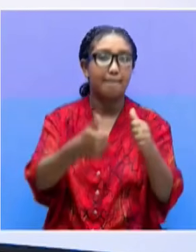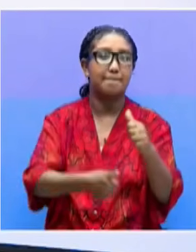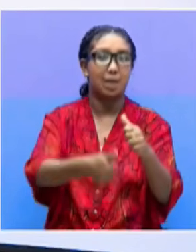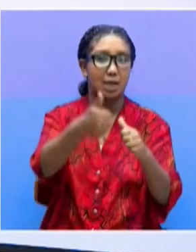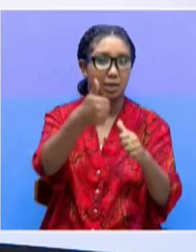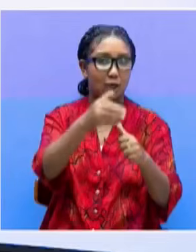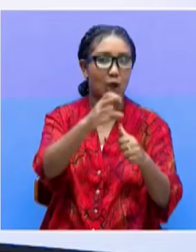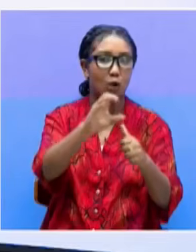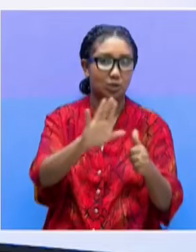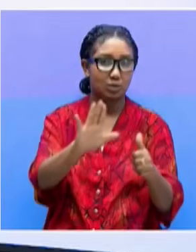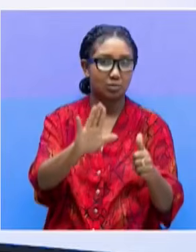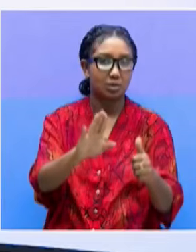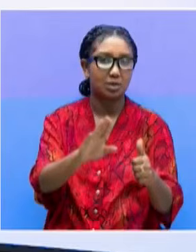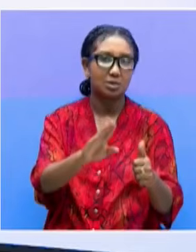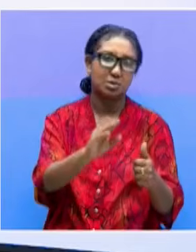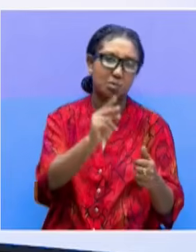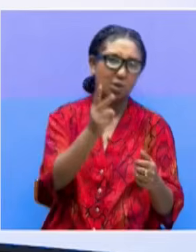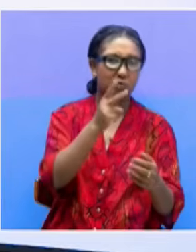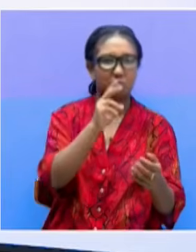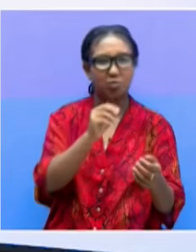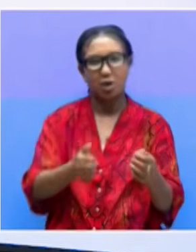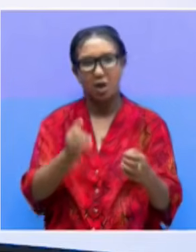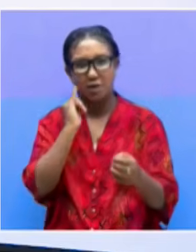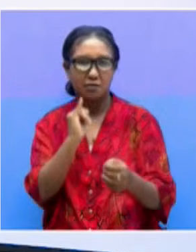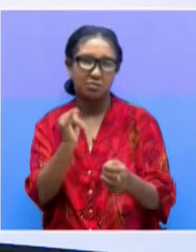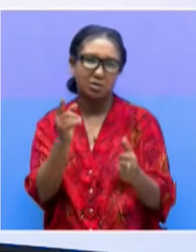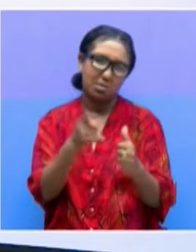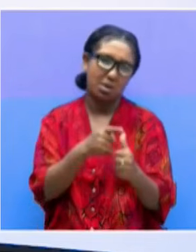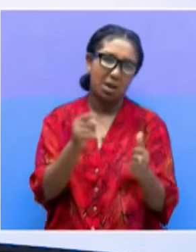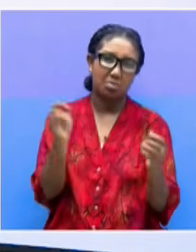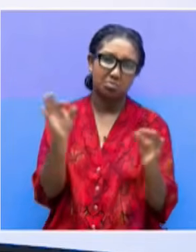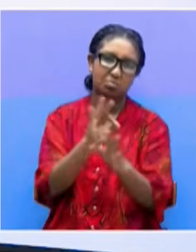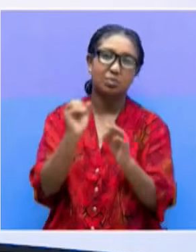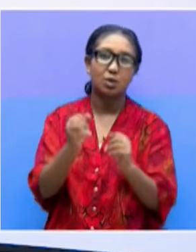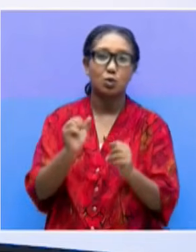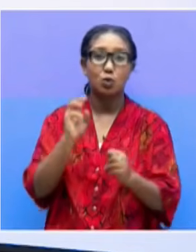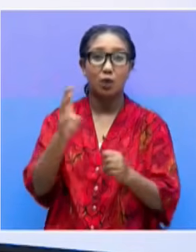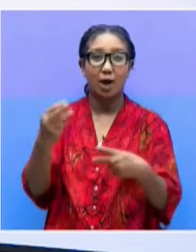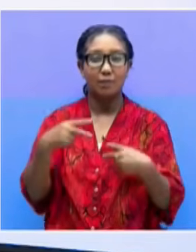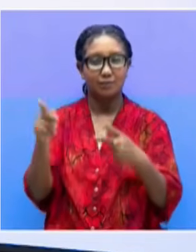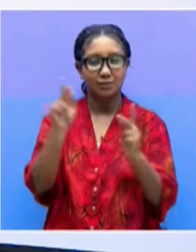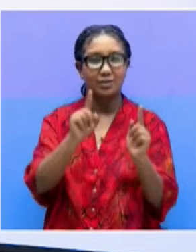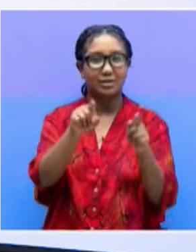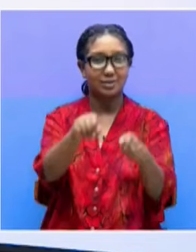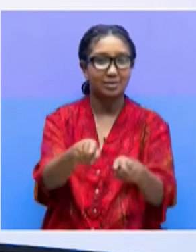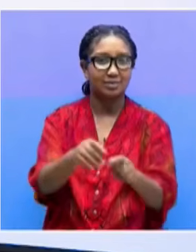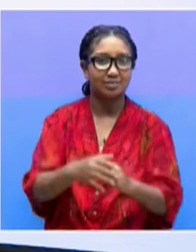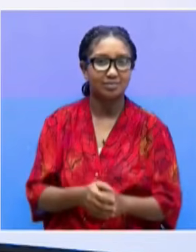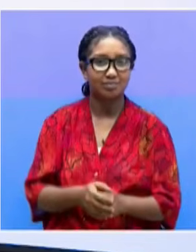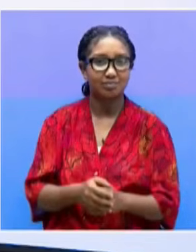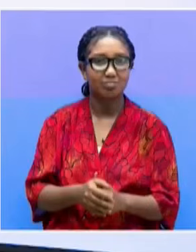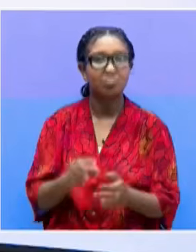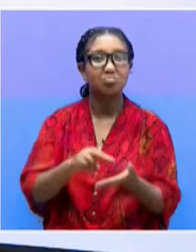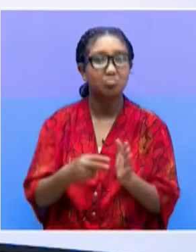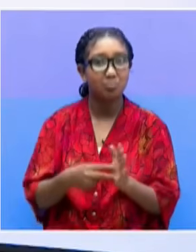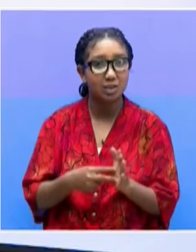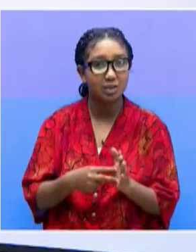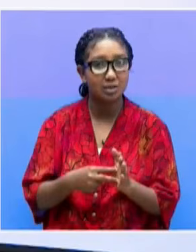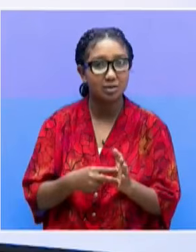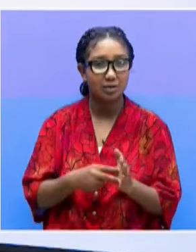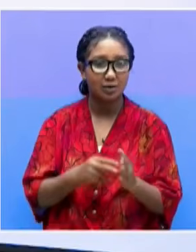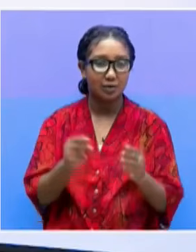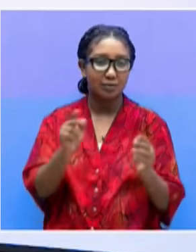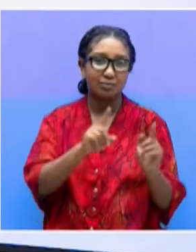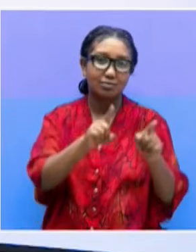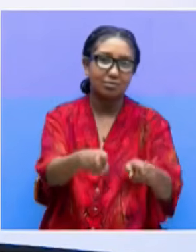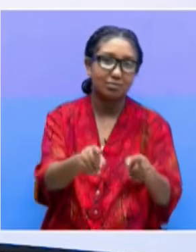I told you you can begin either way, right? We would have visited you. That means we didn't